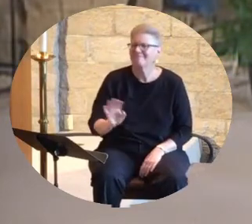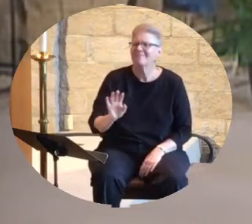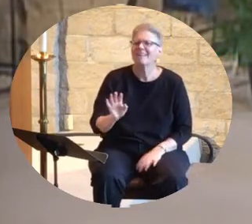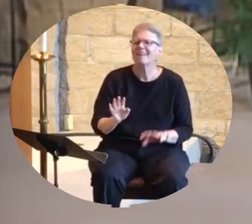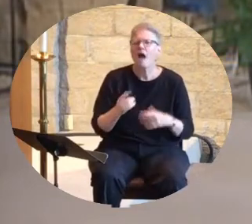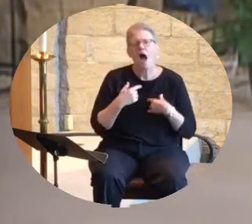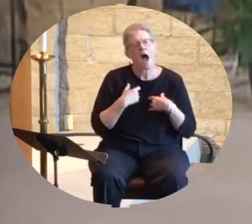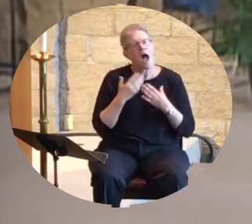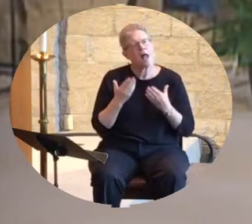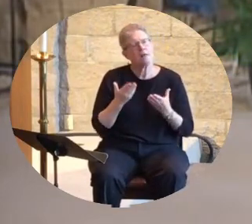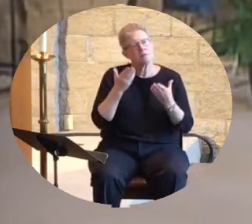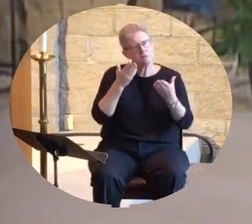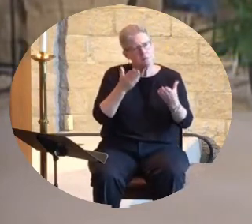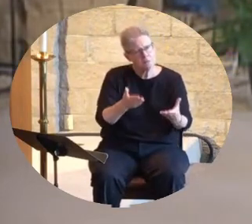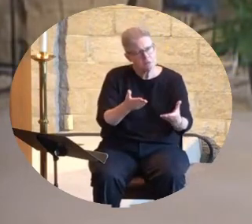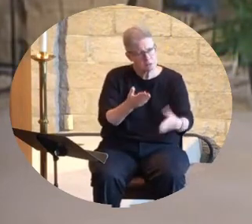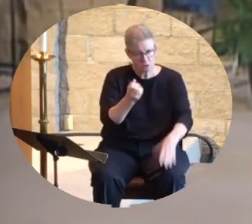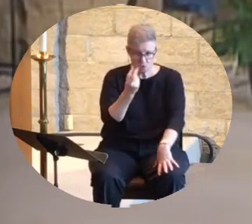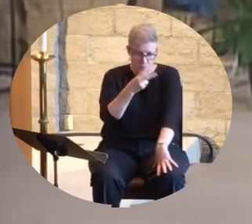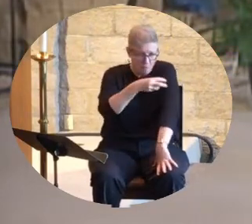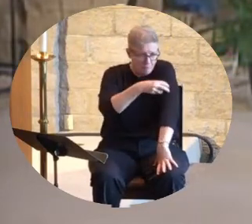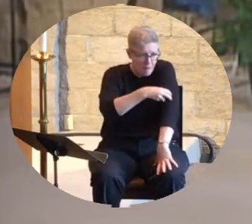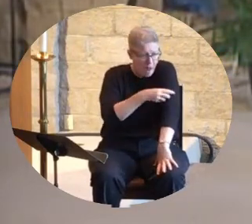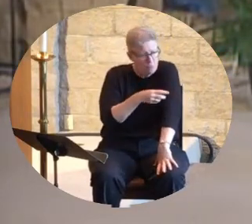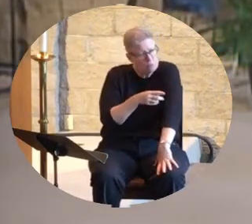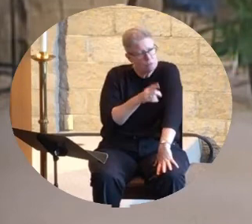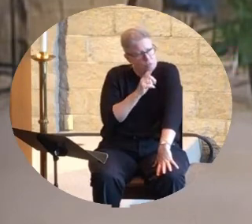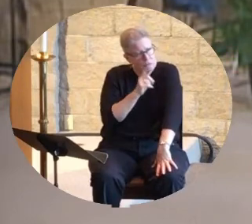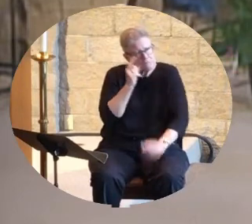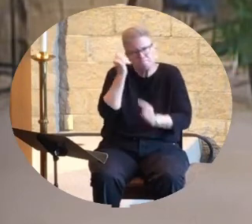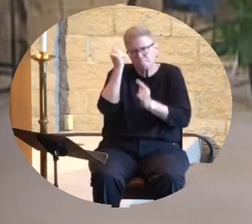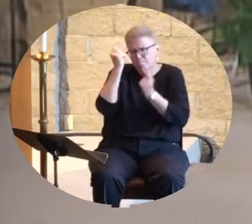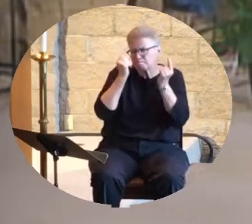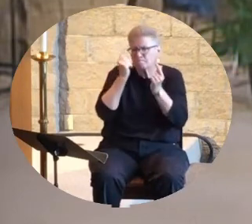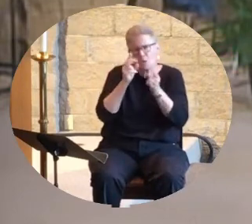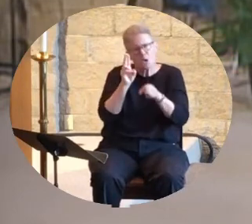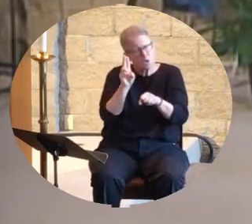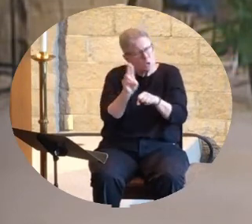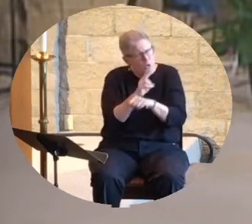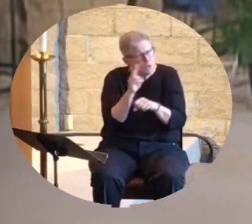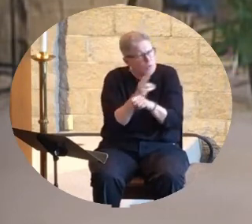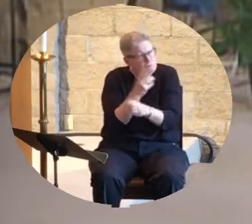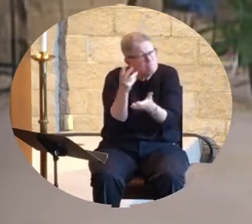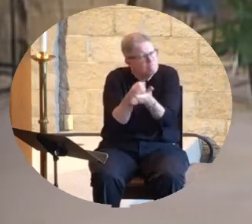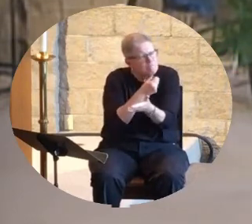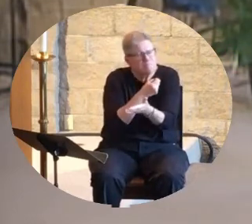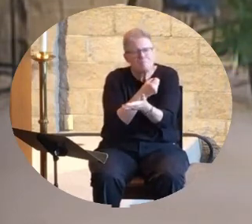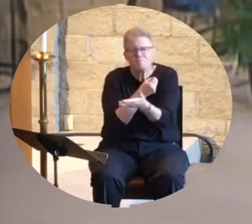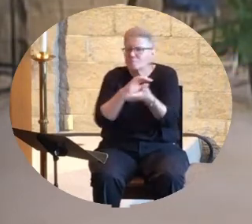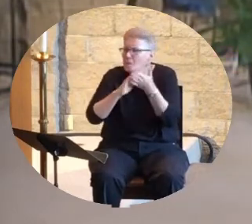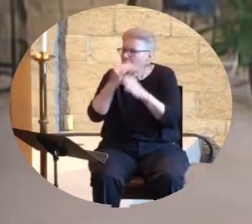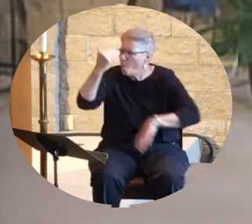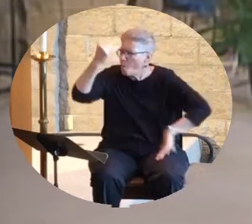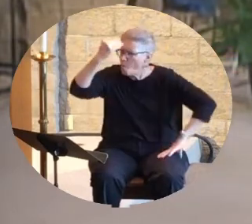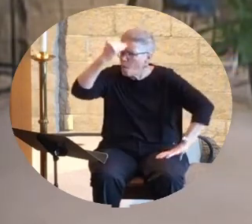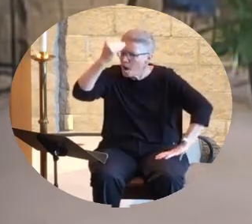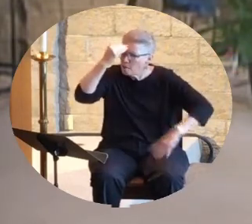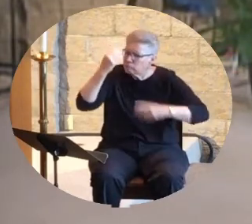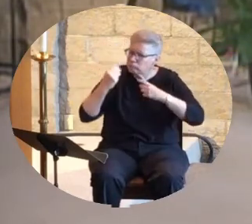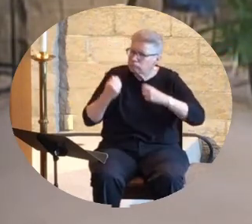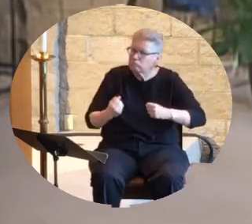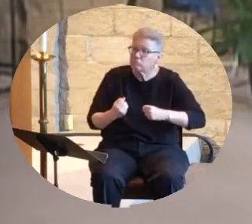start using these 12 powers and becoming aware of these 12 powers. Like anything else, it begins